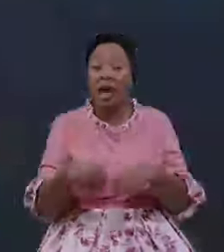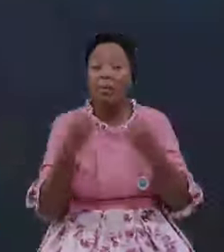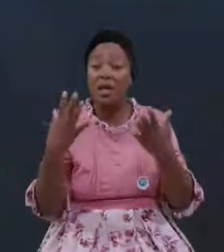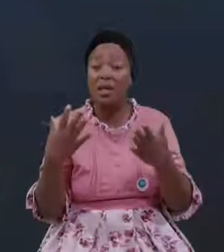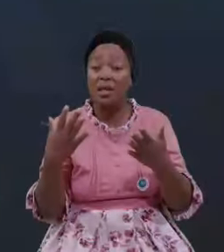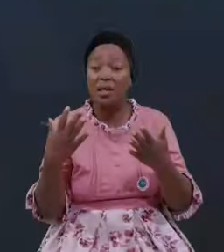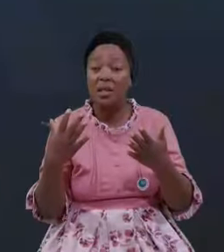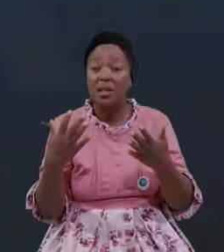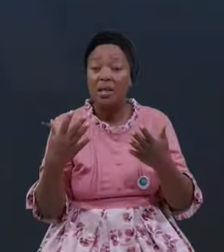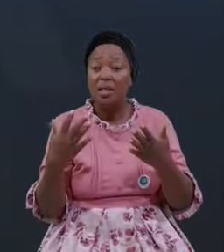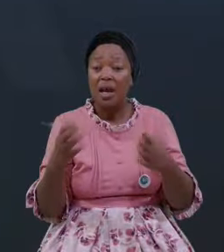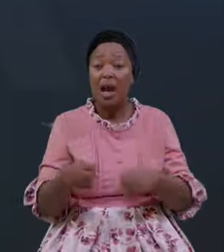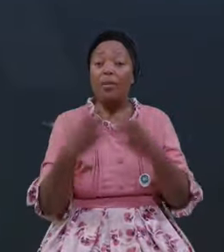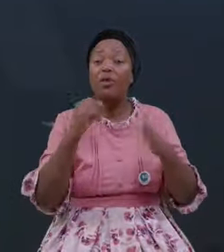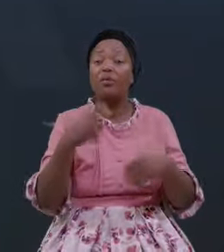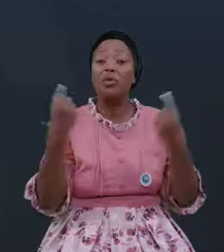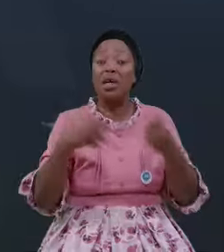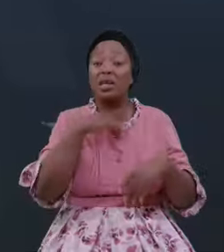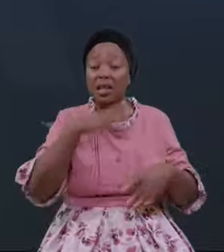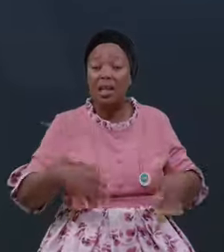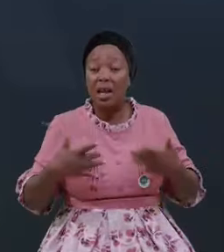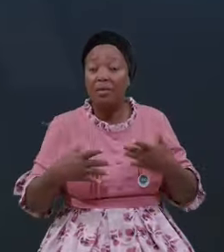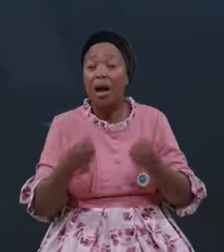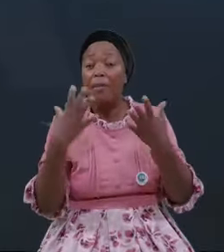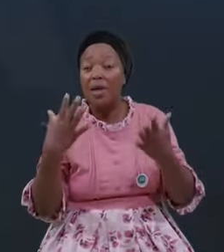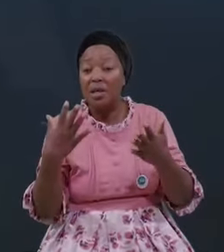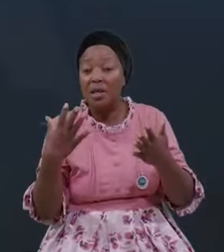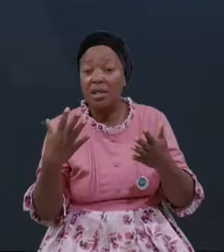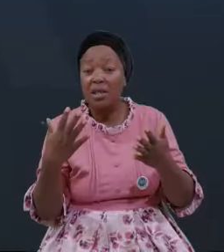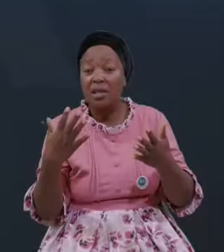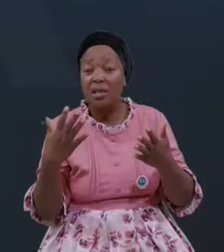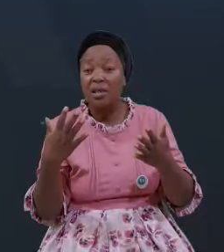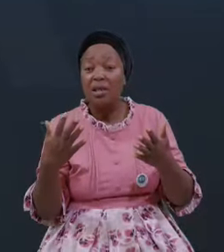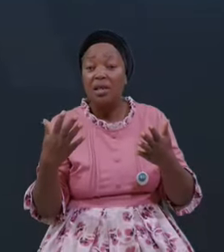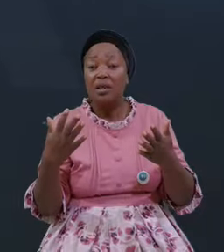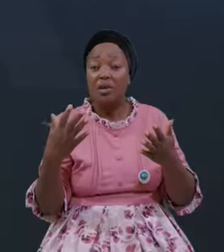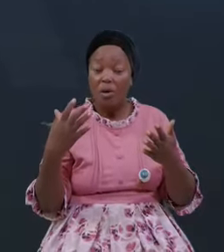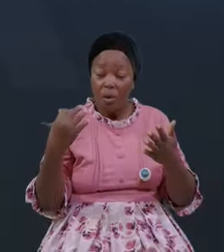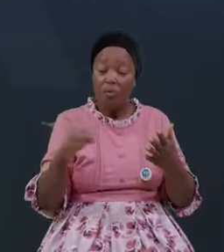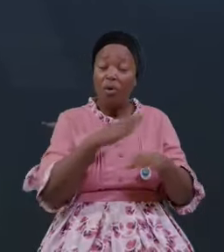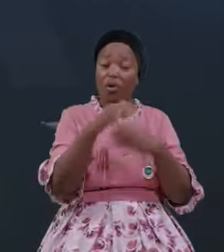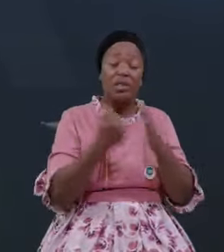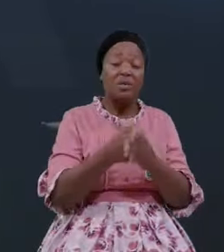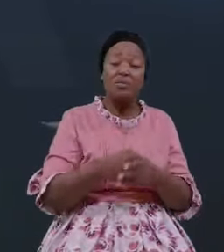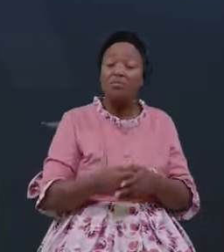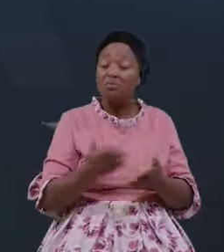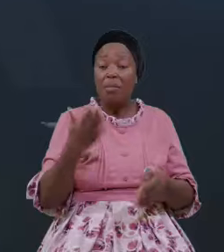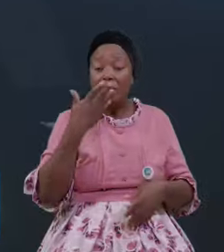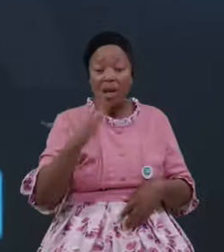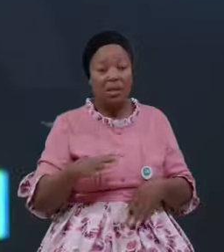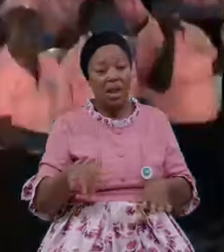your iniquities? How many of your dead misdeeds? All taken